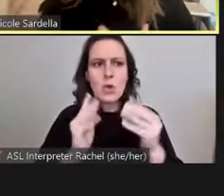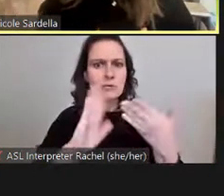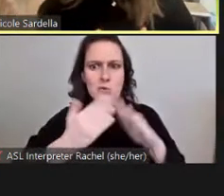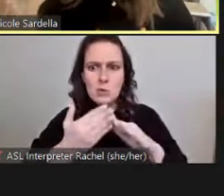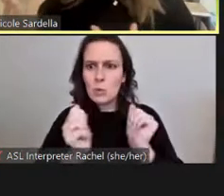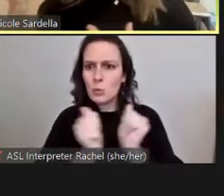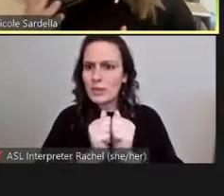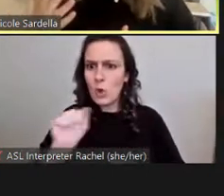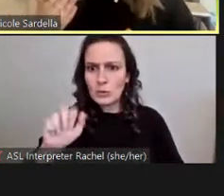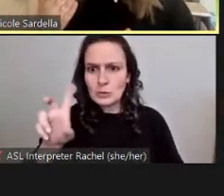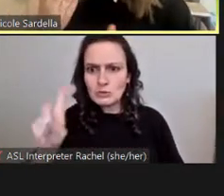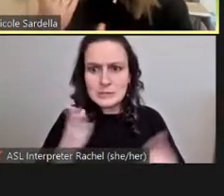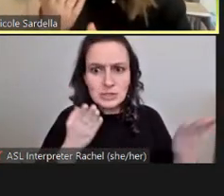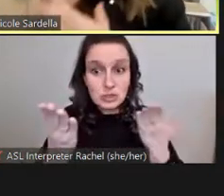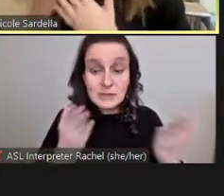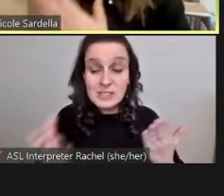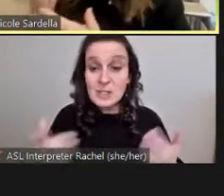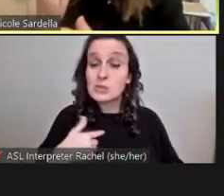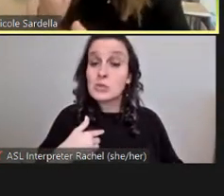thinking beyond